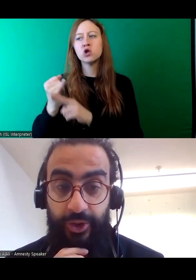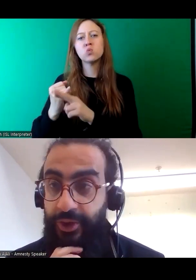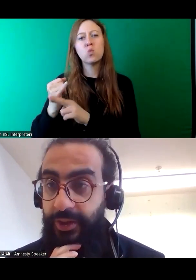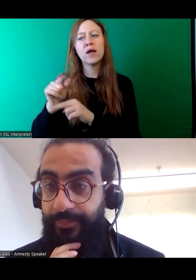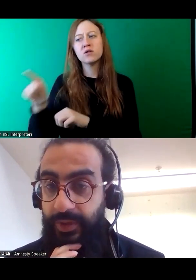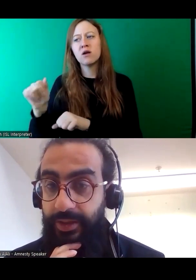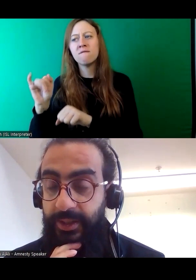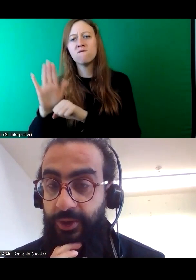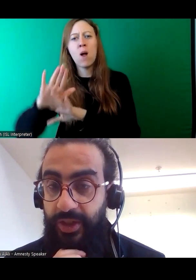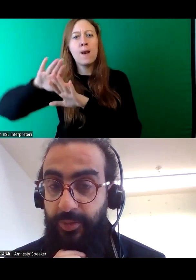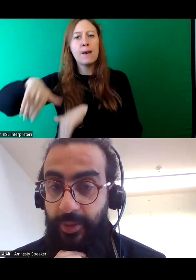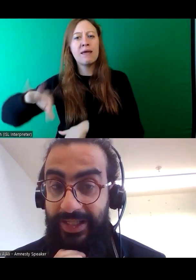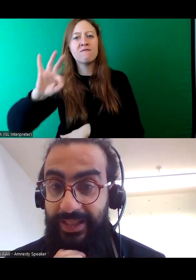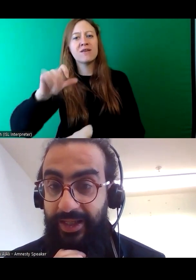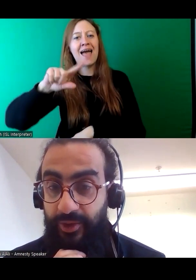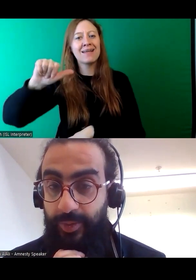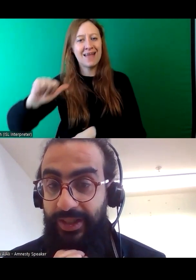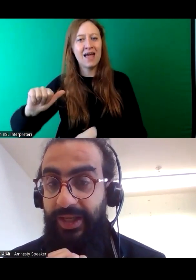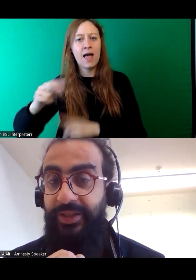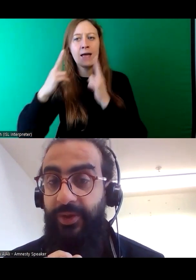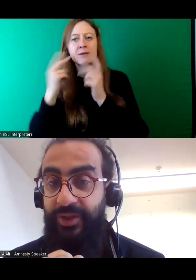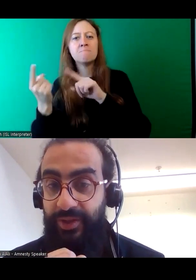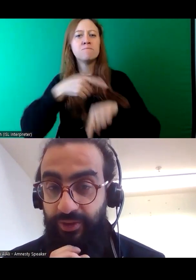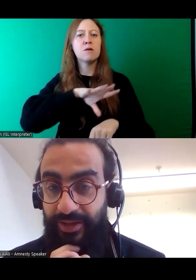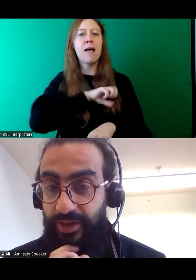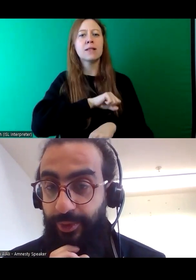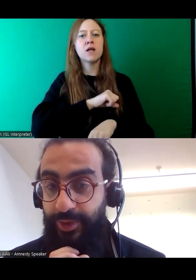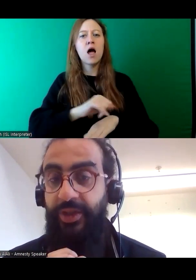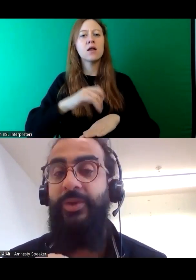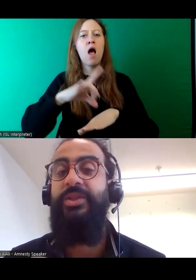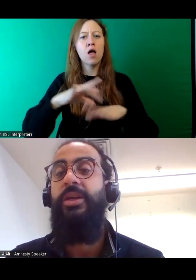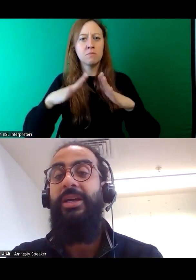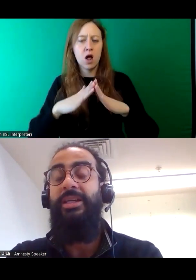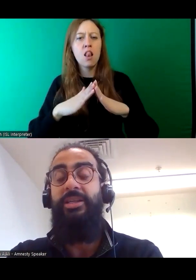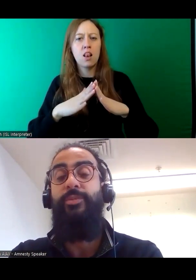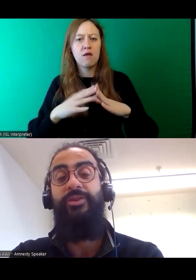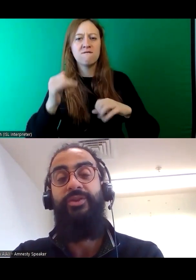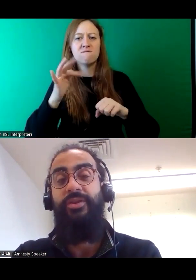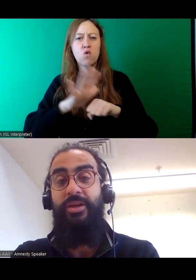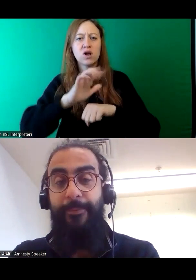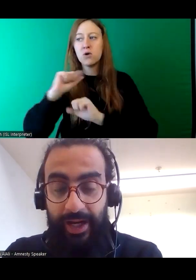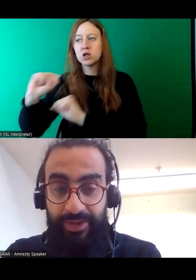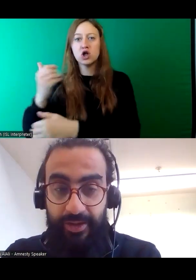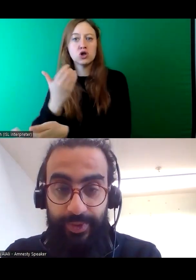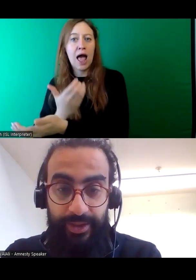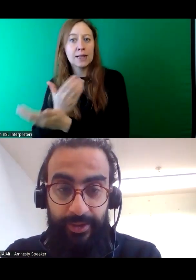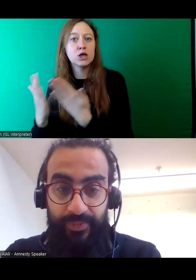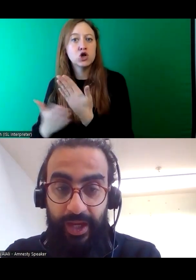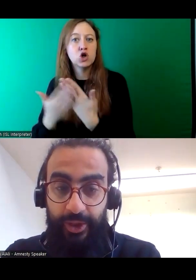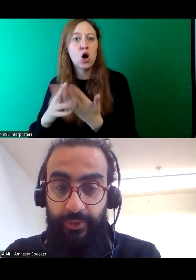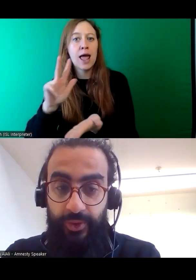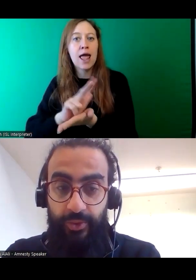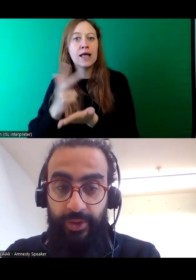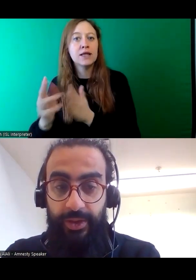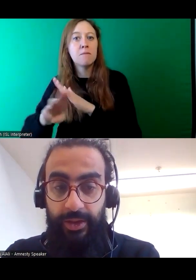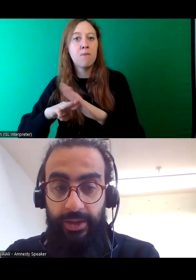a surgery in East Jerusalem in a Palestinian hospital, and he wasn't granted the permission. He was 18 months then, and then by the